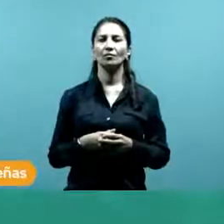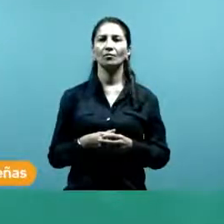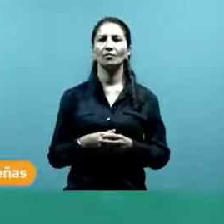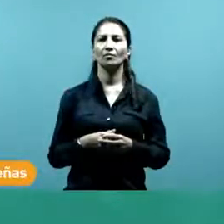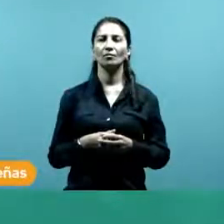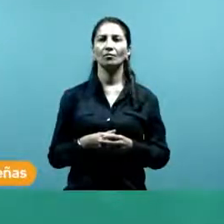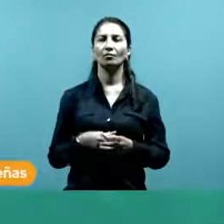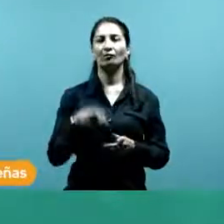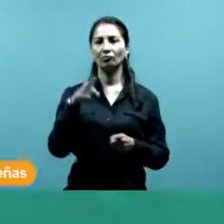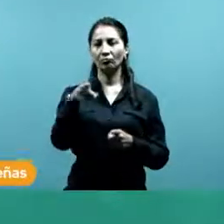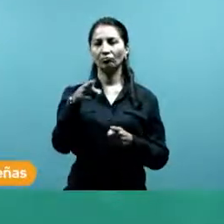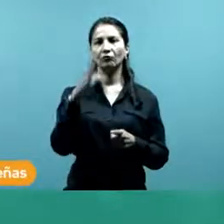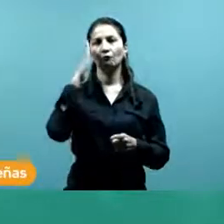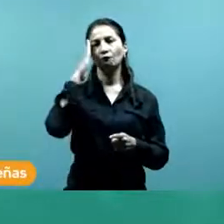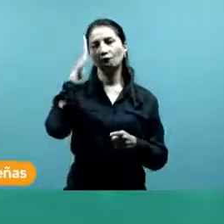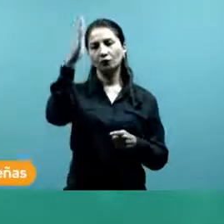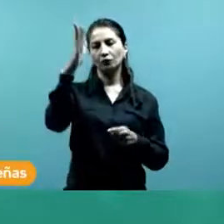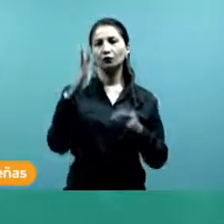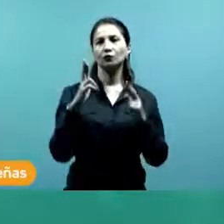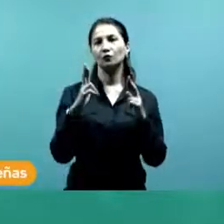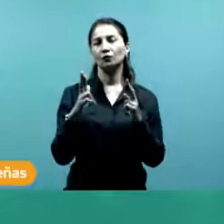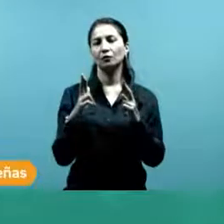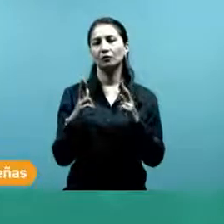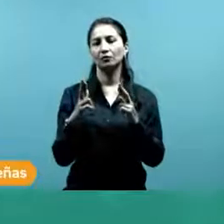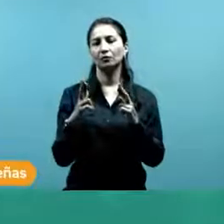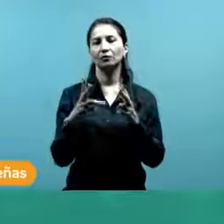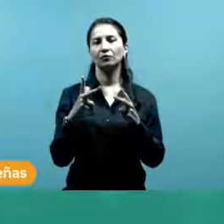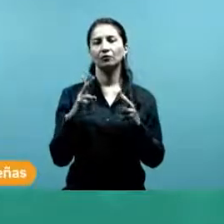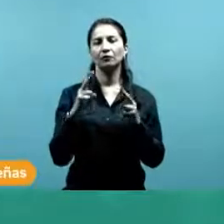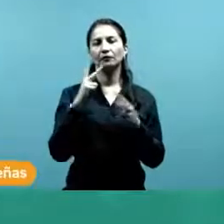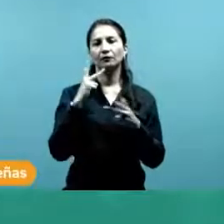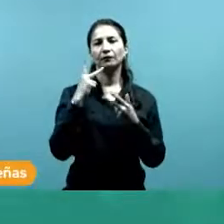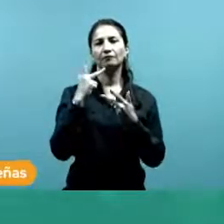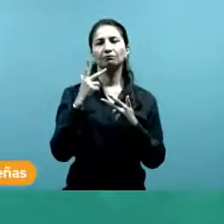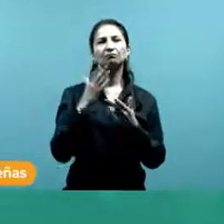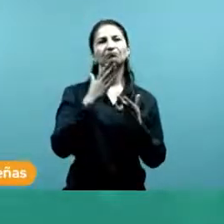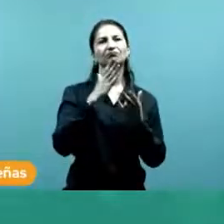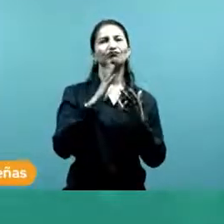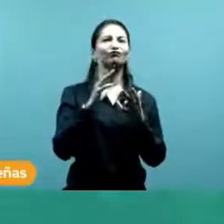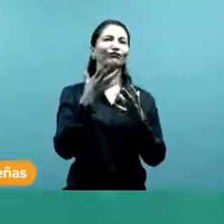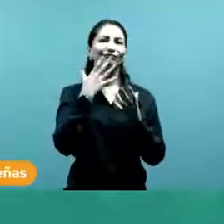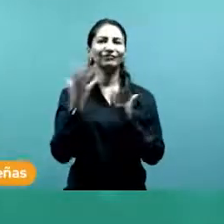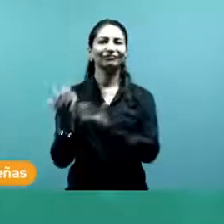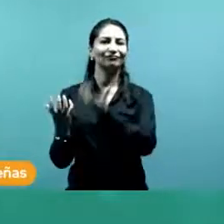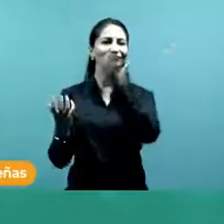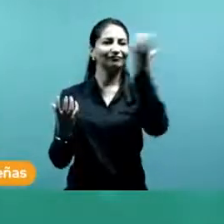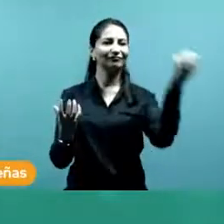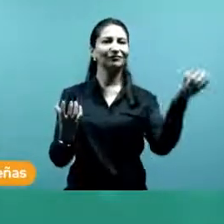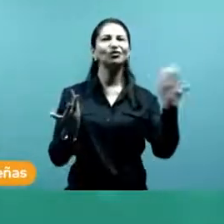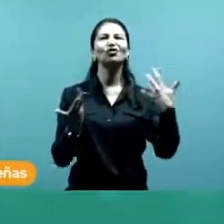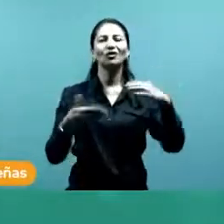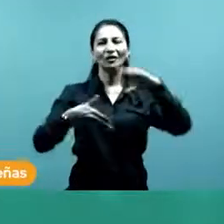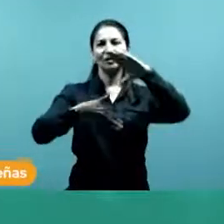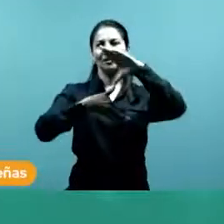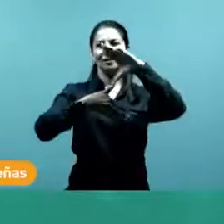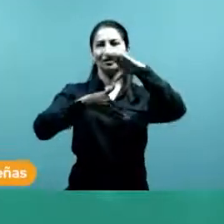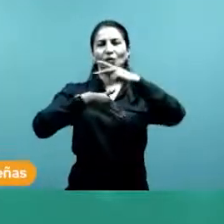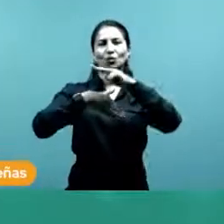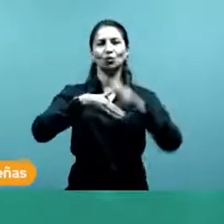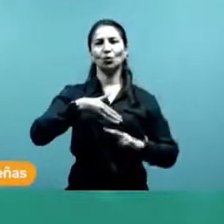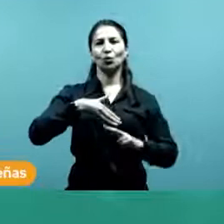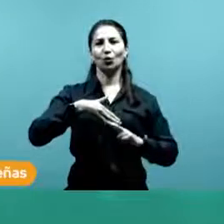for example, in Central or in Southern America. Visitará uno de los países en el sur de América. So this